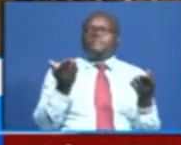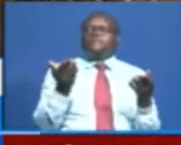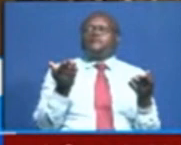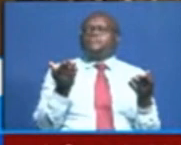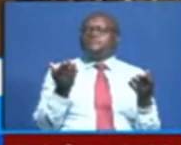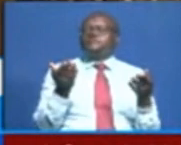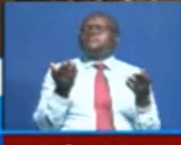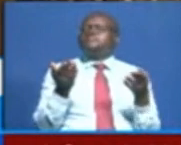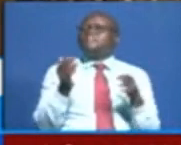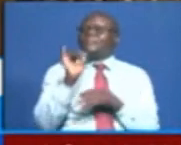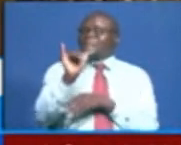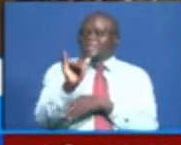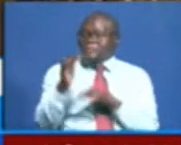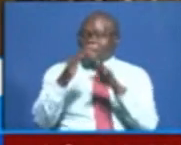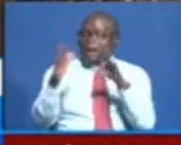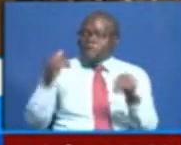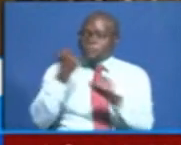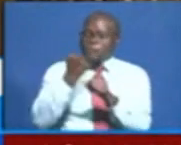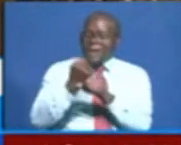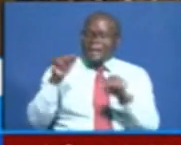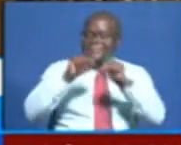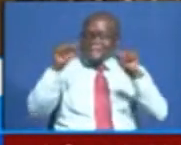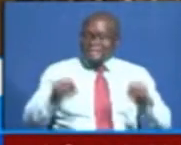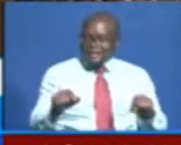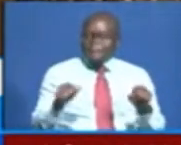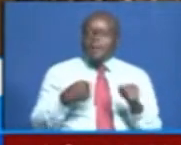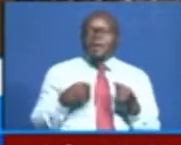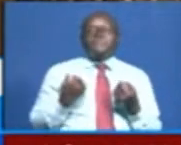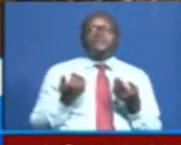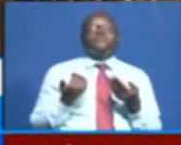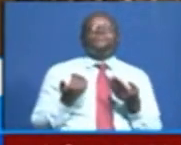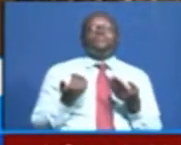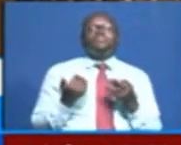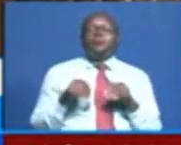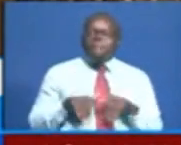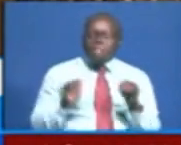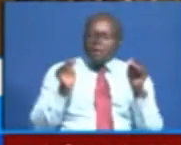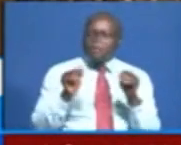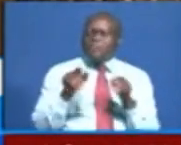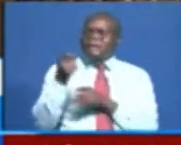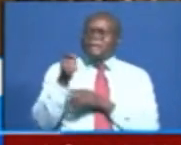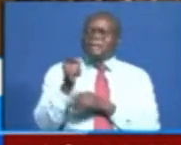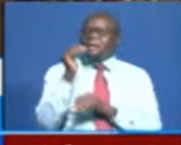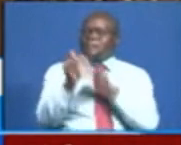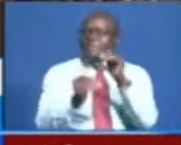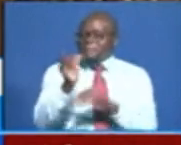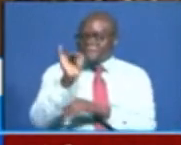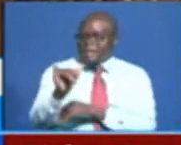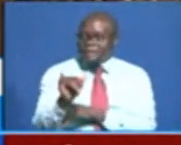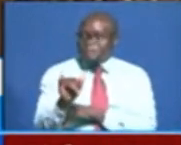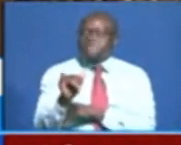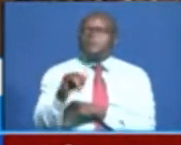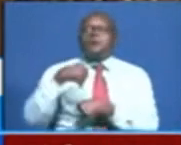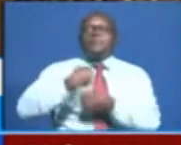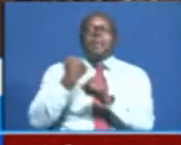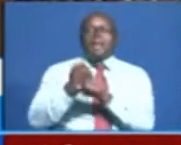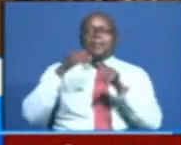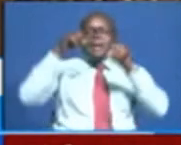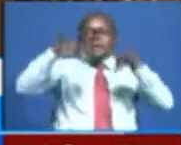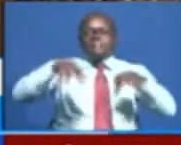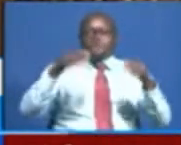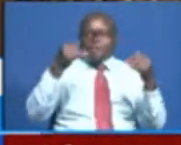regime, work systems, and coherence of key processes that have gradually bolstered devolution